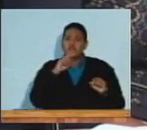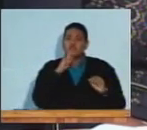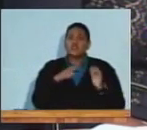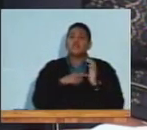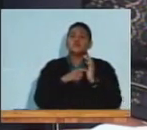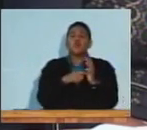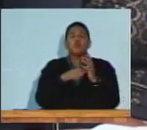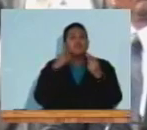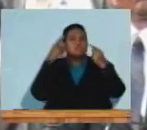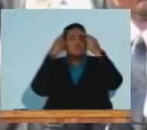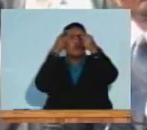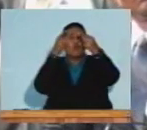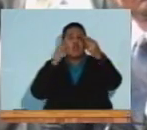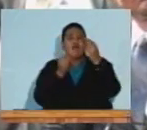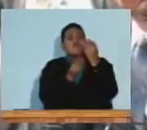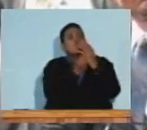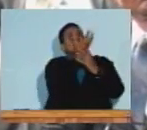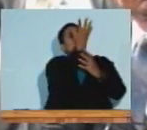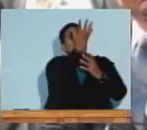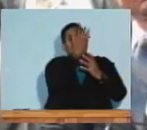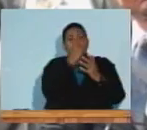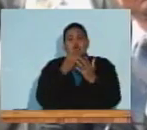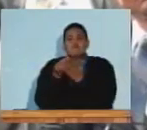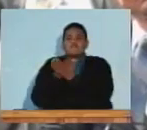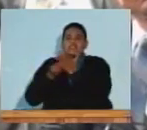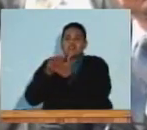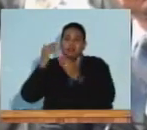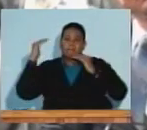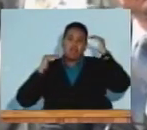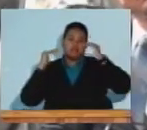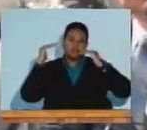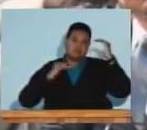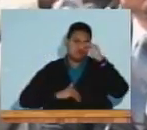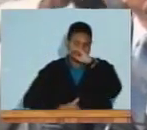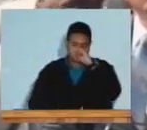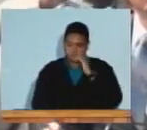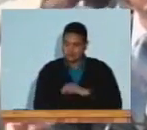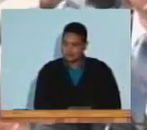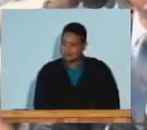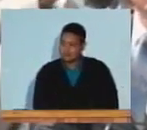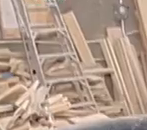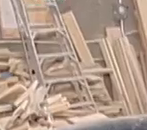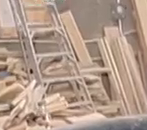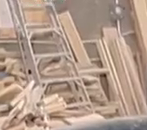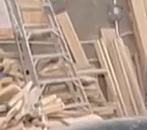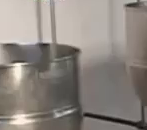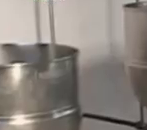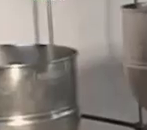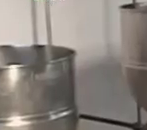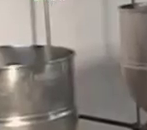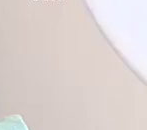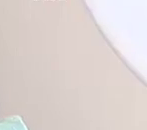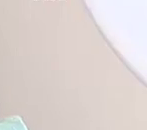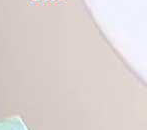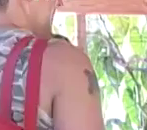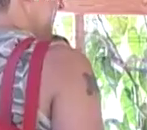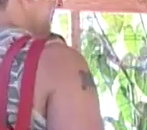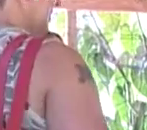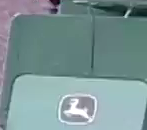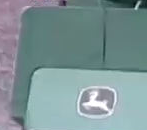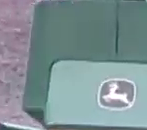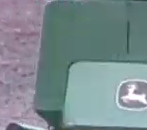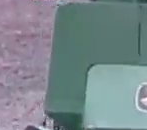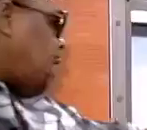twin targets of growth and fiscal balance. Mr. Holness said government's growth plan called for inclusiveness,